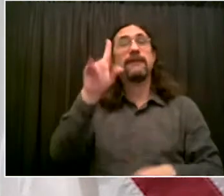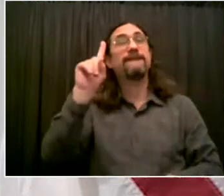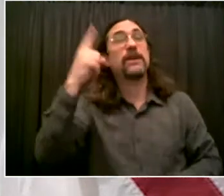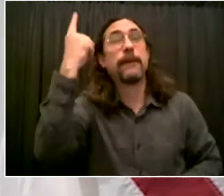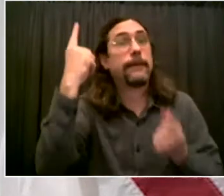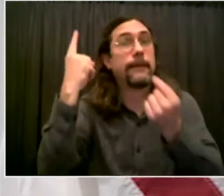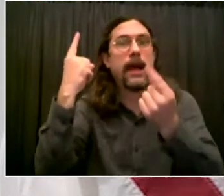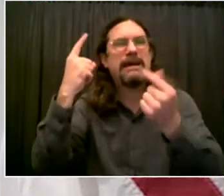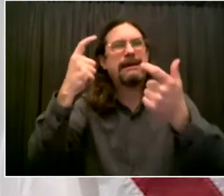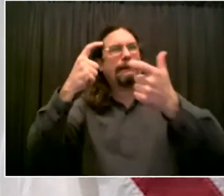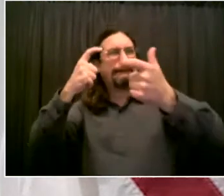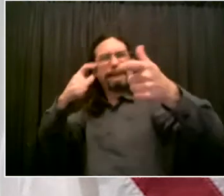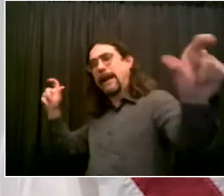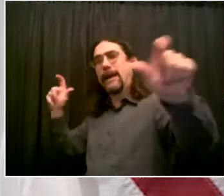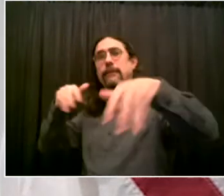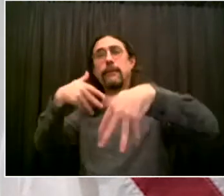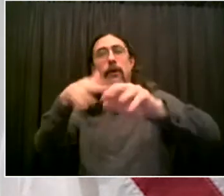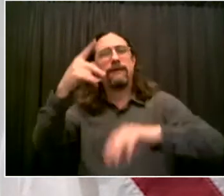Manuel.